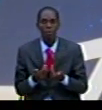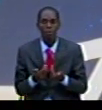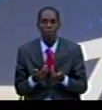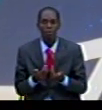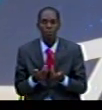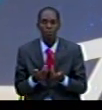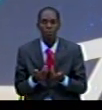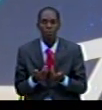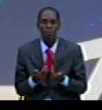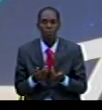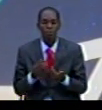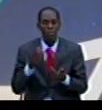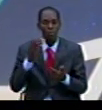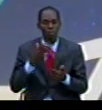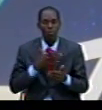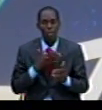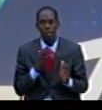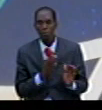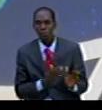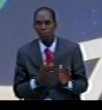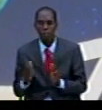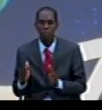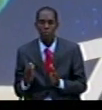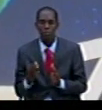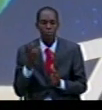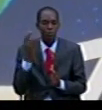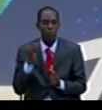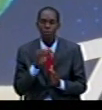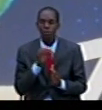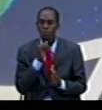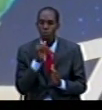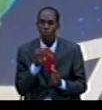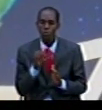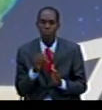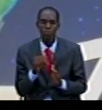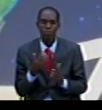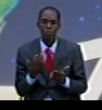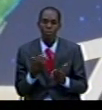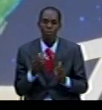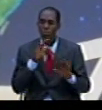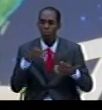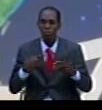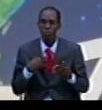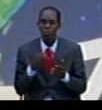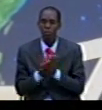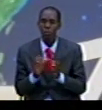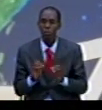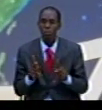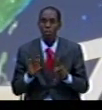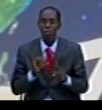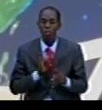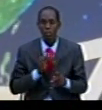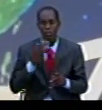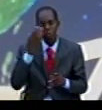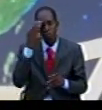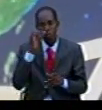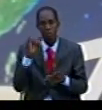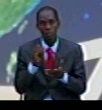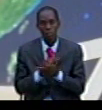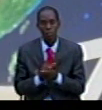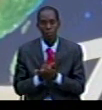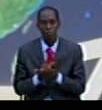my schedule became really tight. I couldn't come. And realizing that today is the last